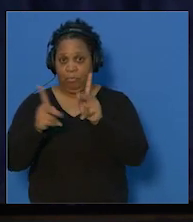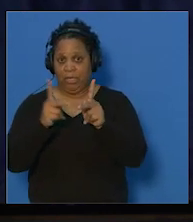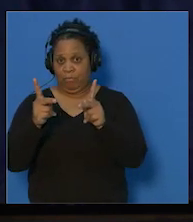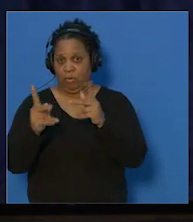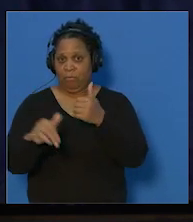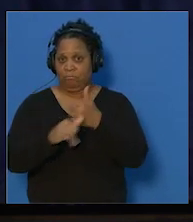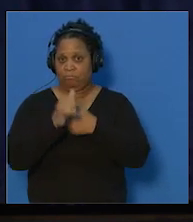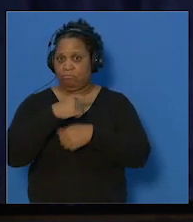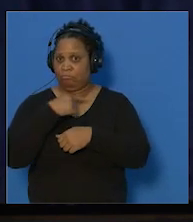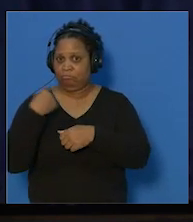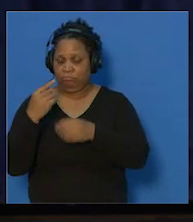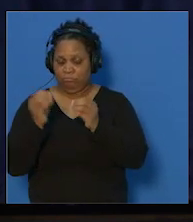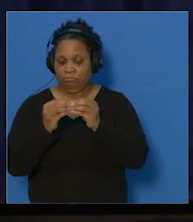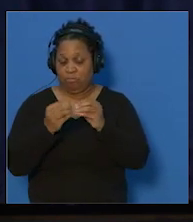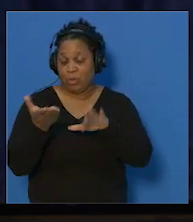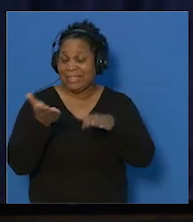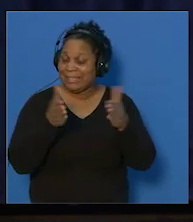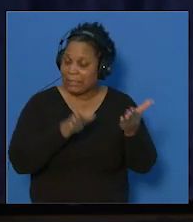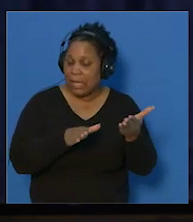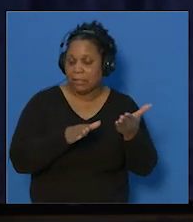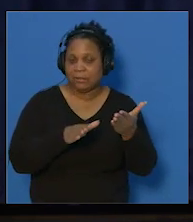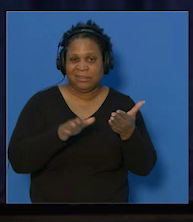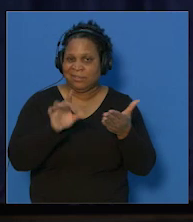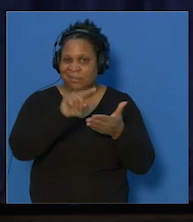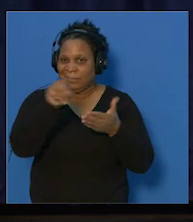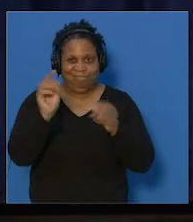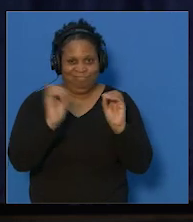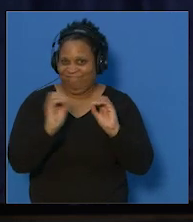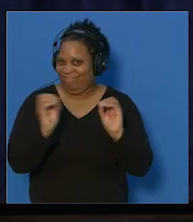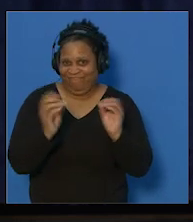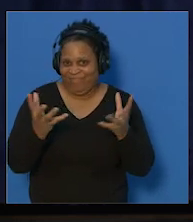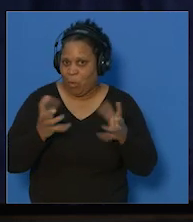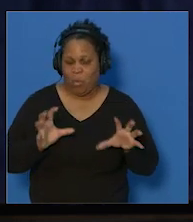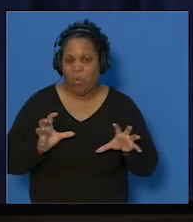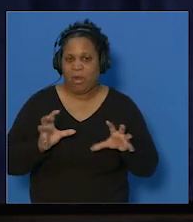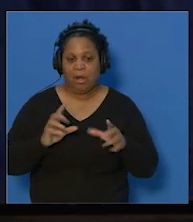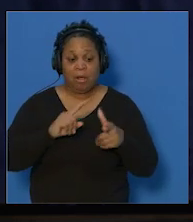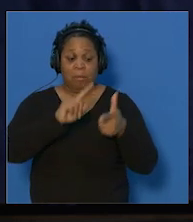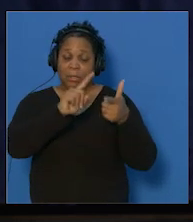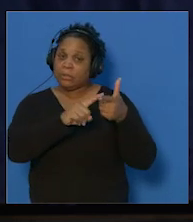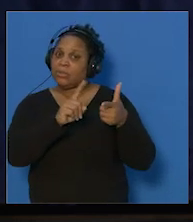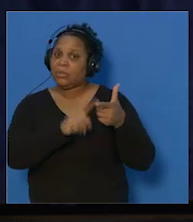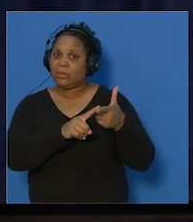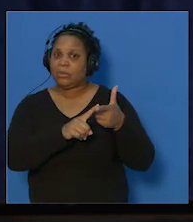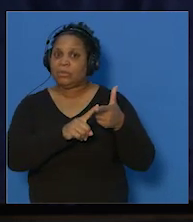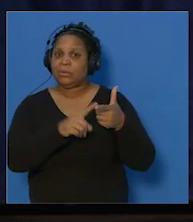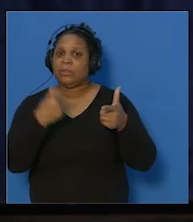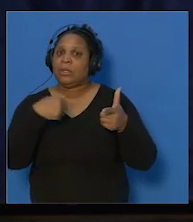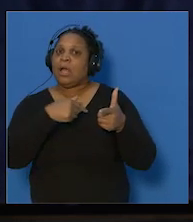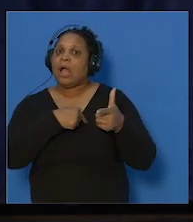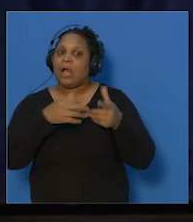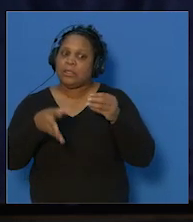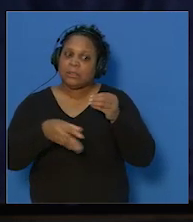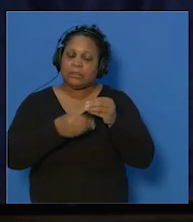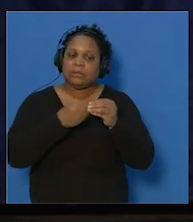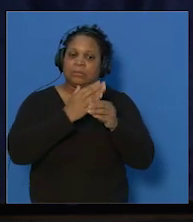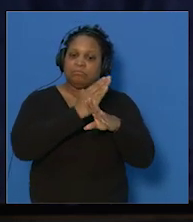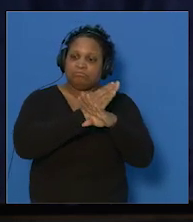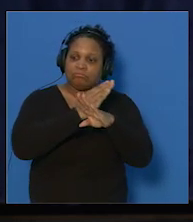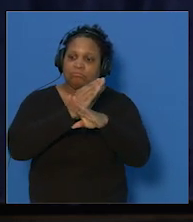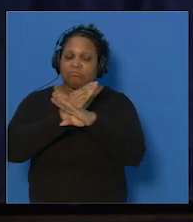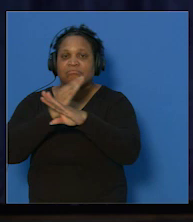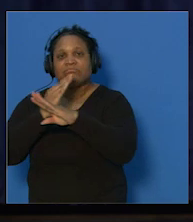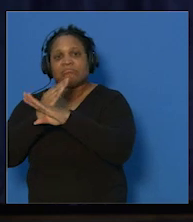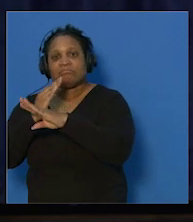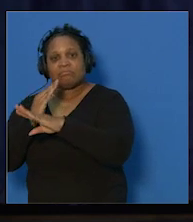risk, which could lead to more deaths, which is something that none of us want. But number two, it might lead to us putting additional restrictions back on